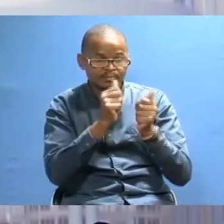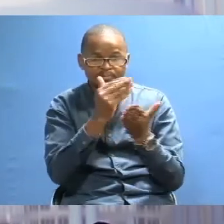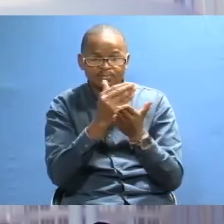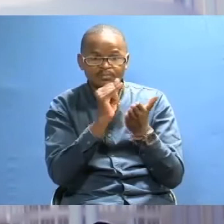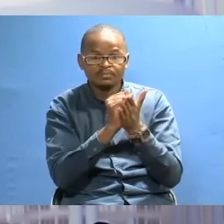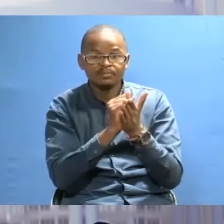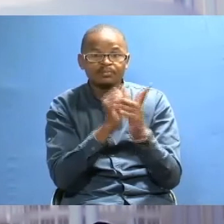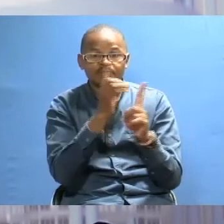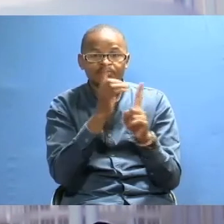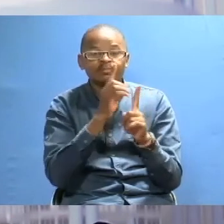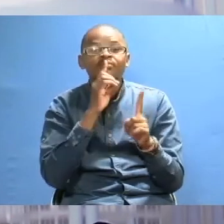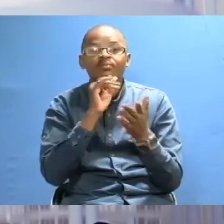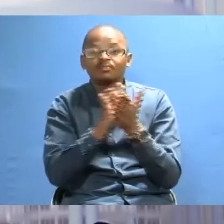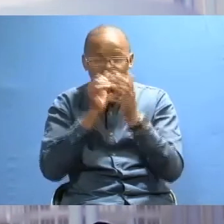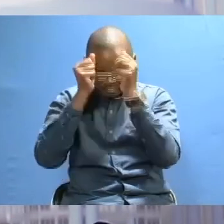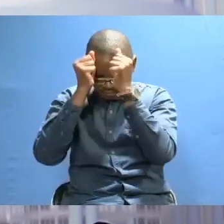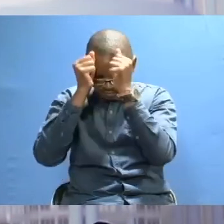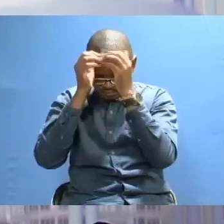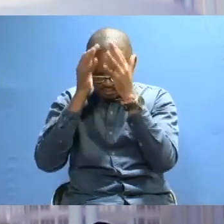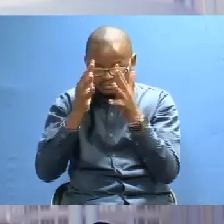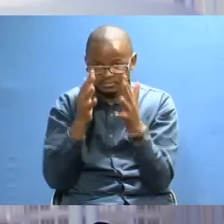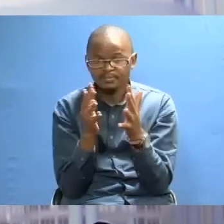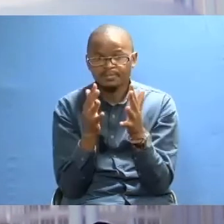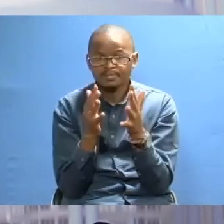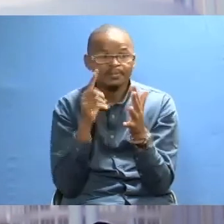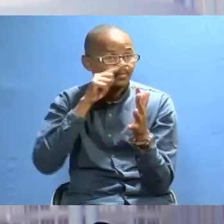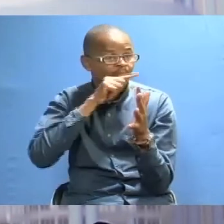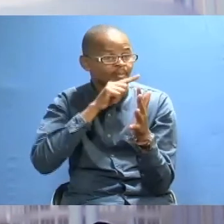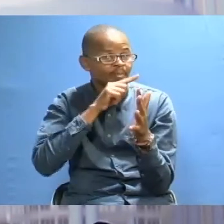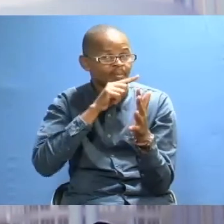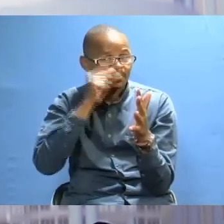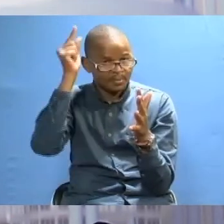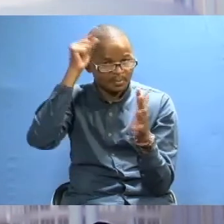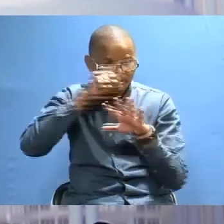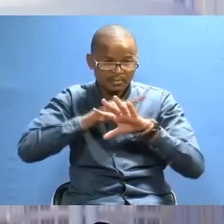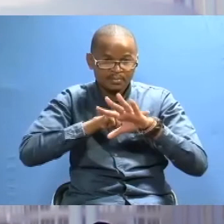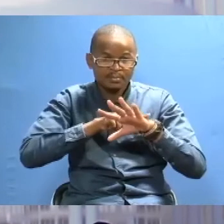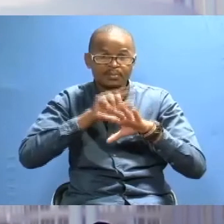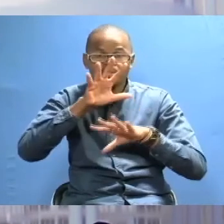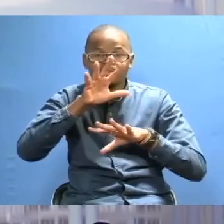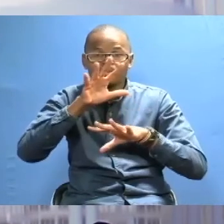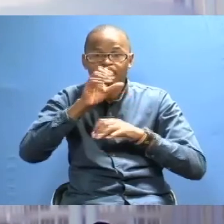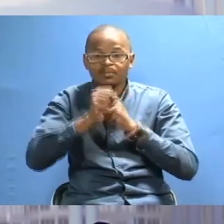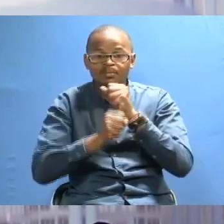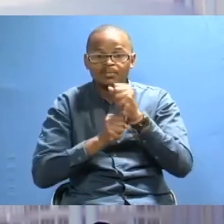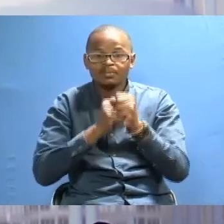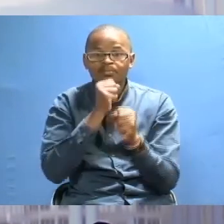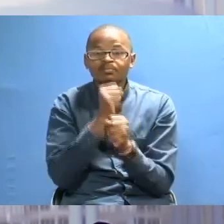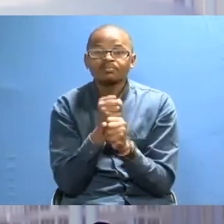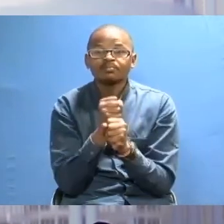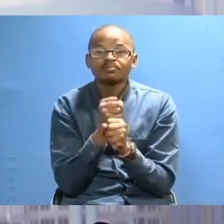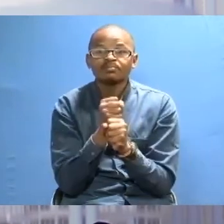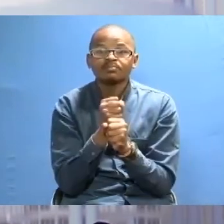is a program that is designed so that the students complete the degree in a period of 5 academic